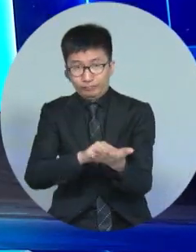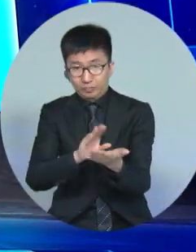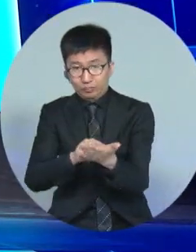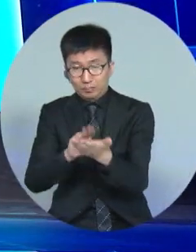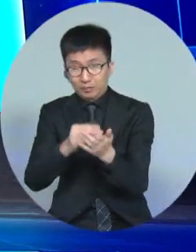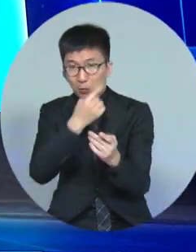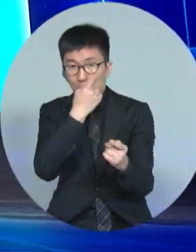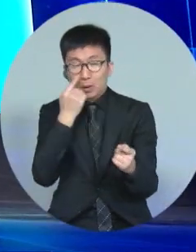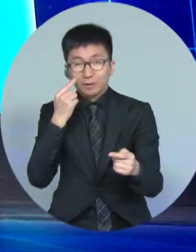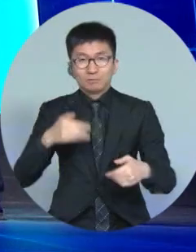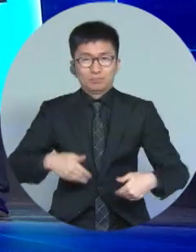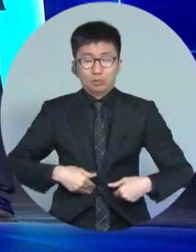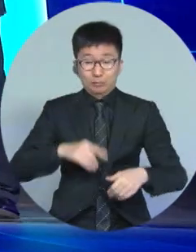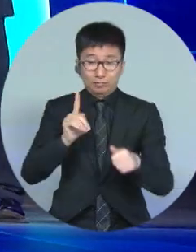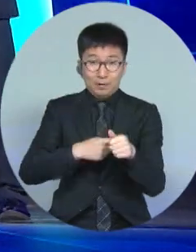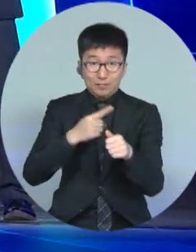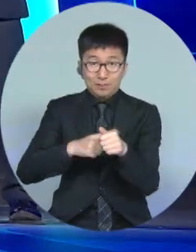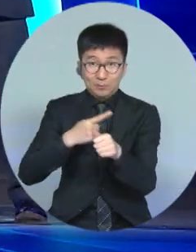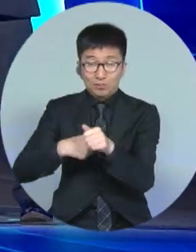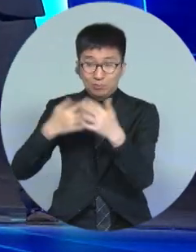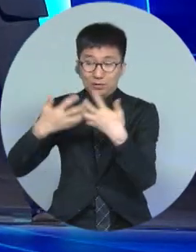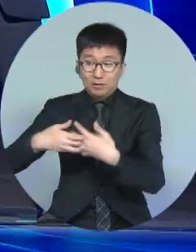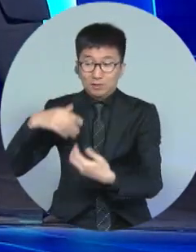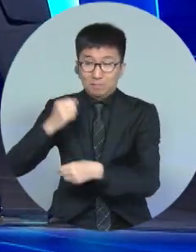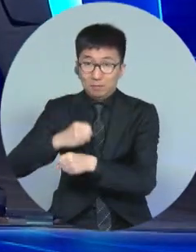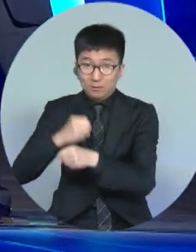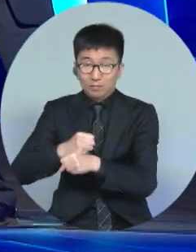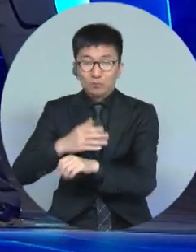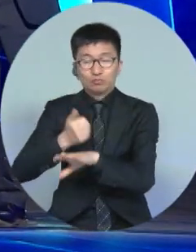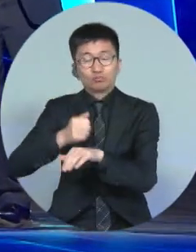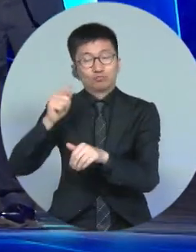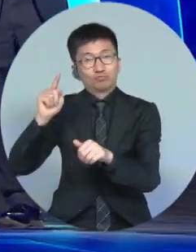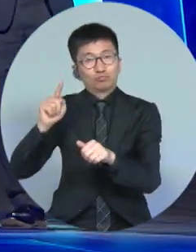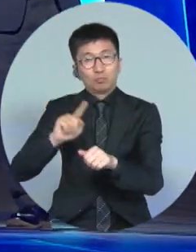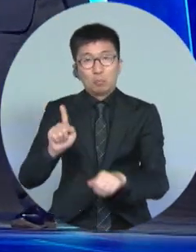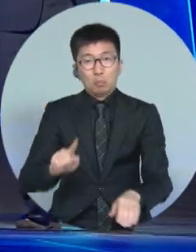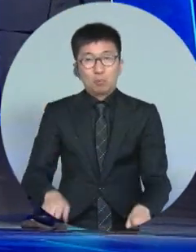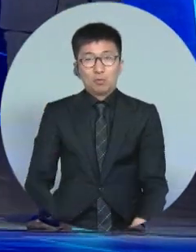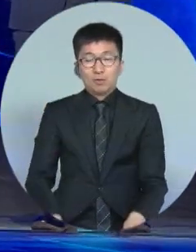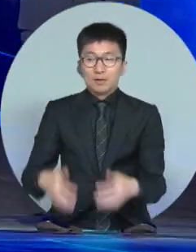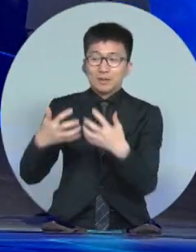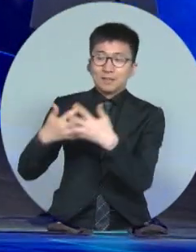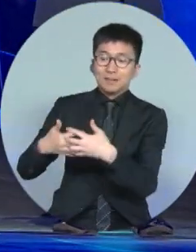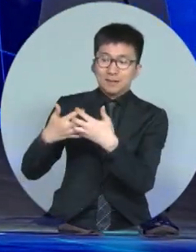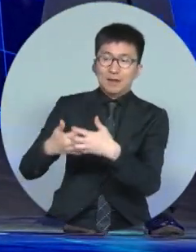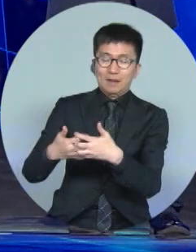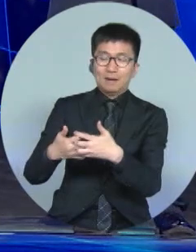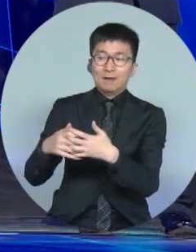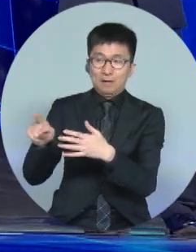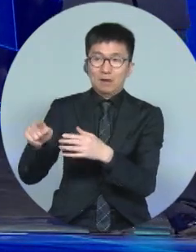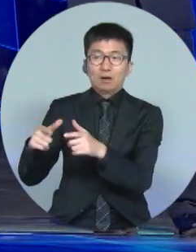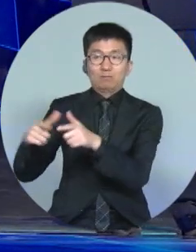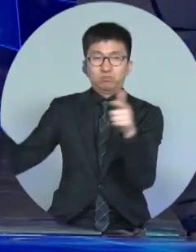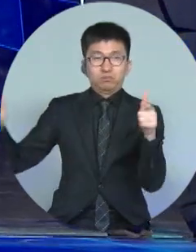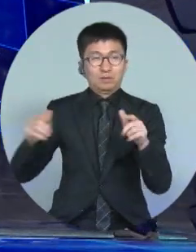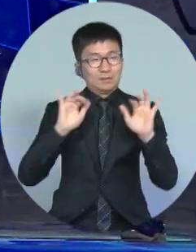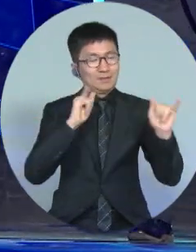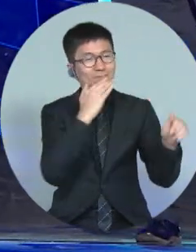people from jobs, with machines taking over. But there is also a concept of